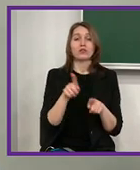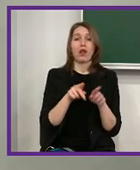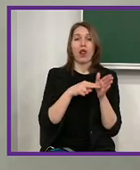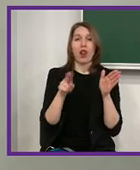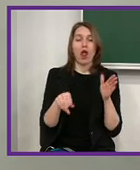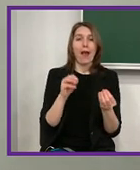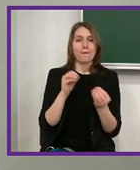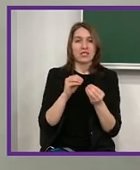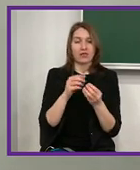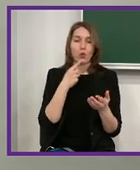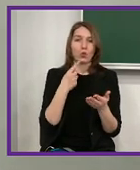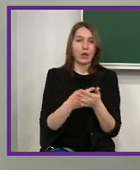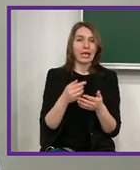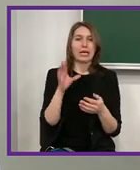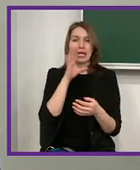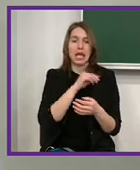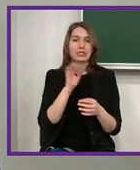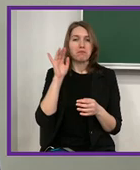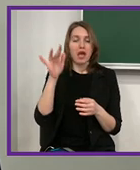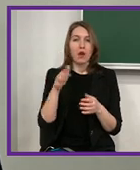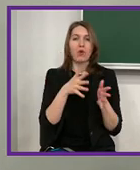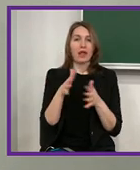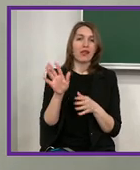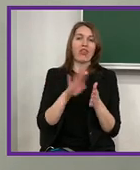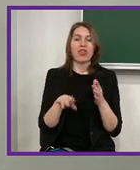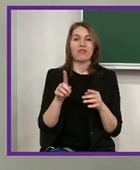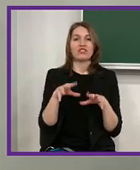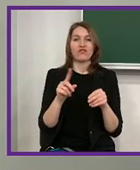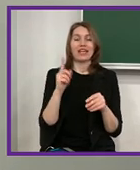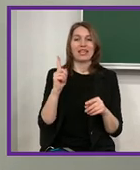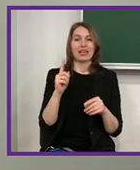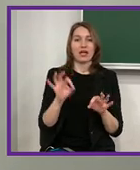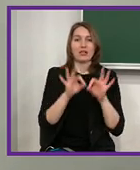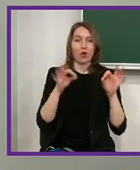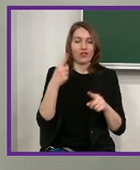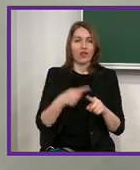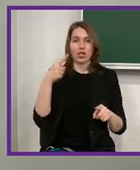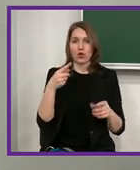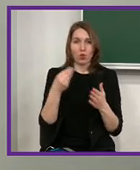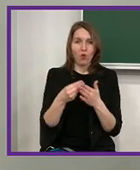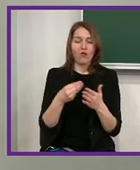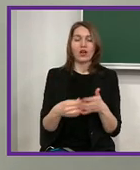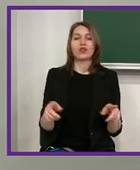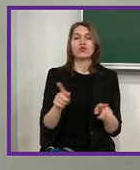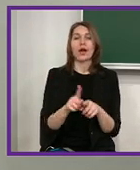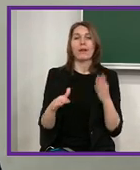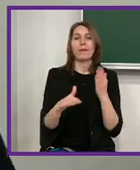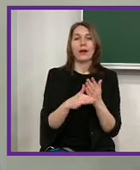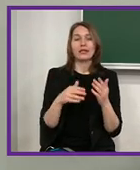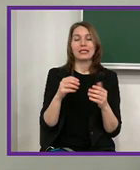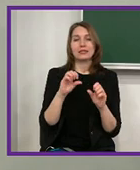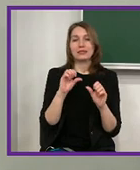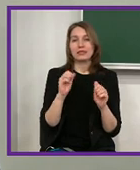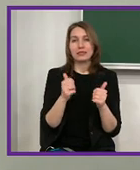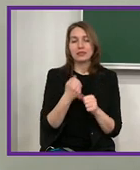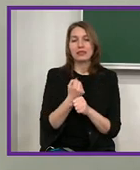kind of initial identification process. It'll help you to design more effective measures to address identified impacts. If you have